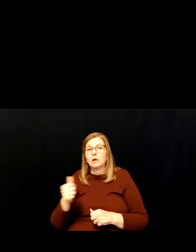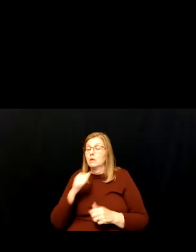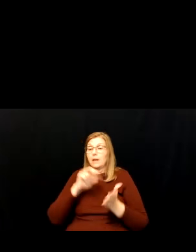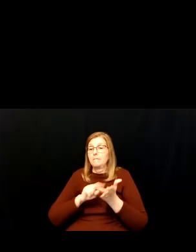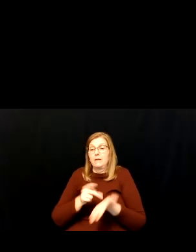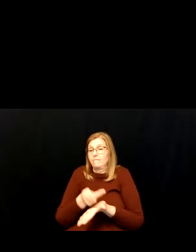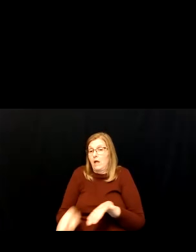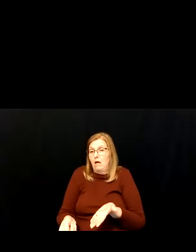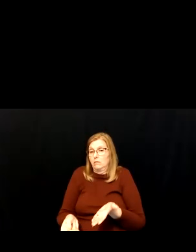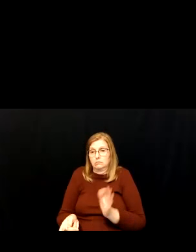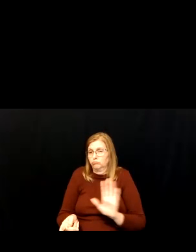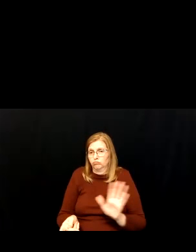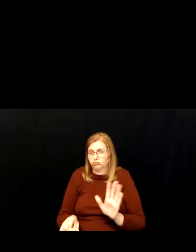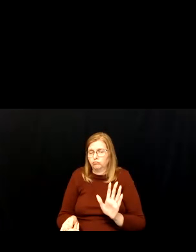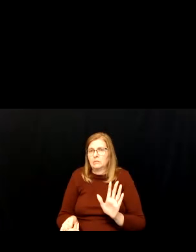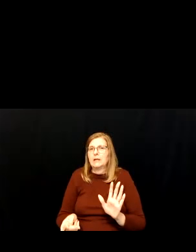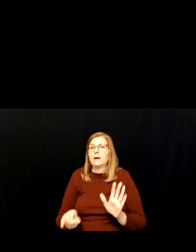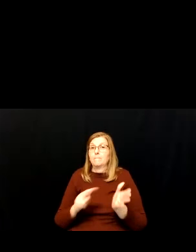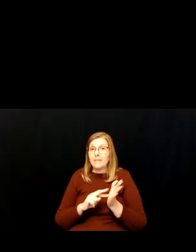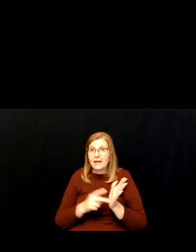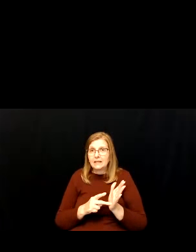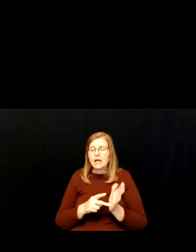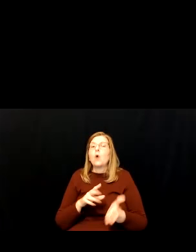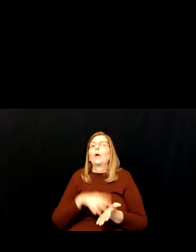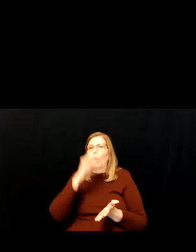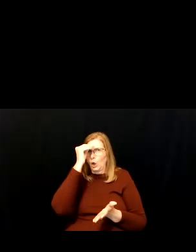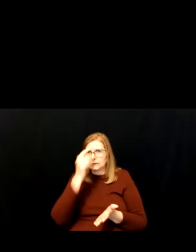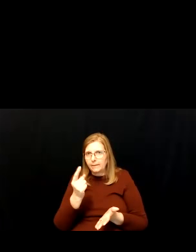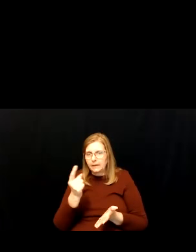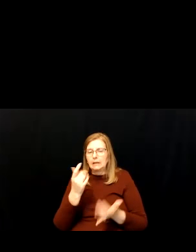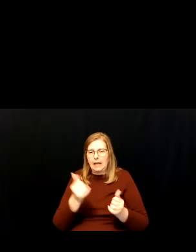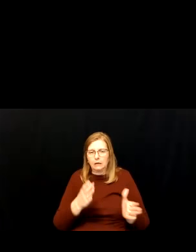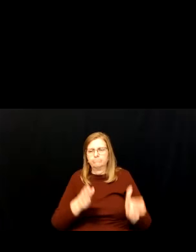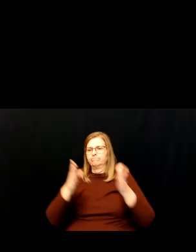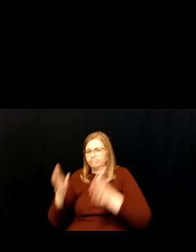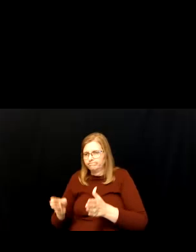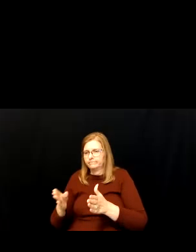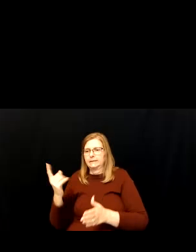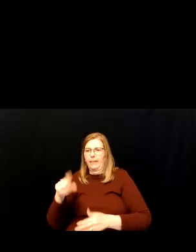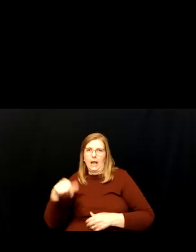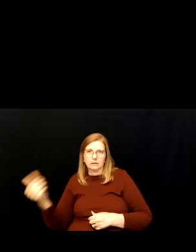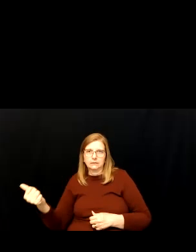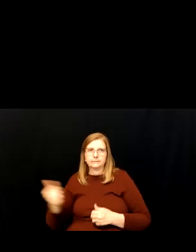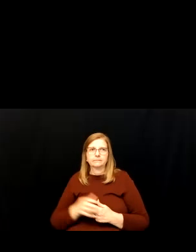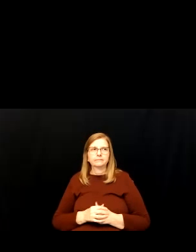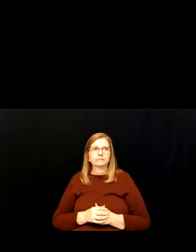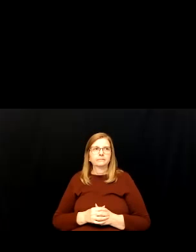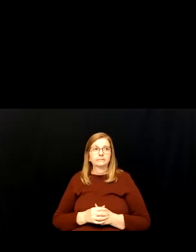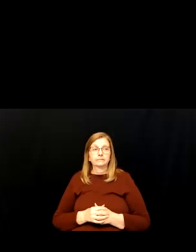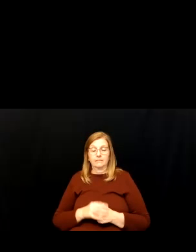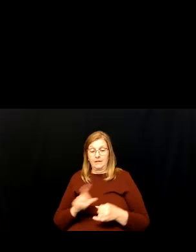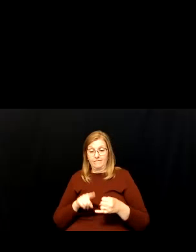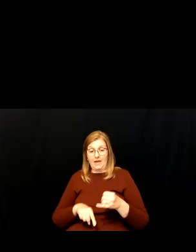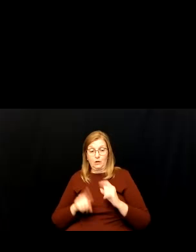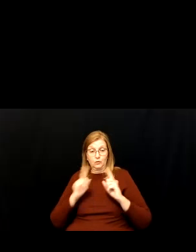failed in any way, shape, or form. What it meant was we learned something, and now we need to move on to something else. Finally, what I want to talk